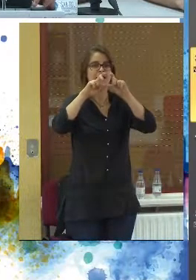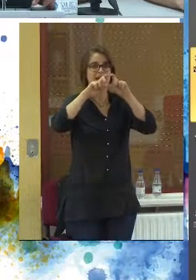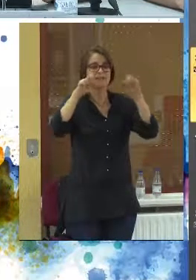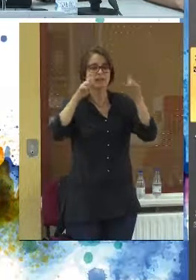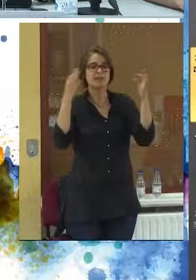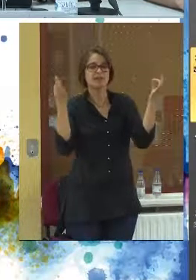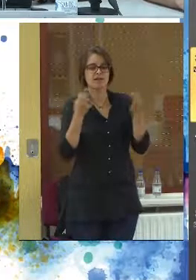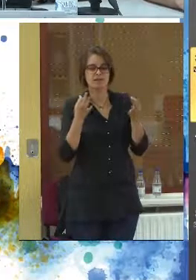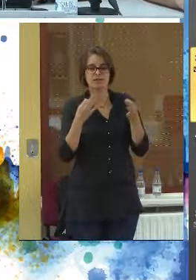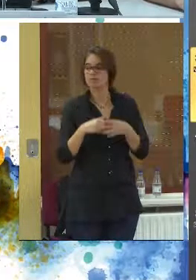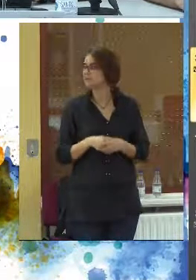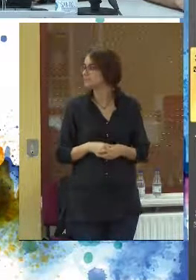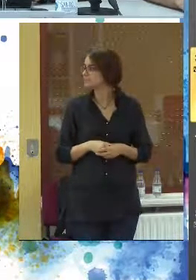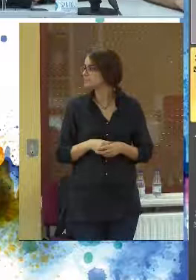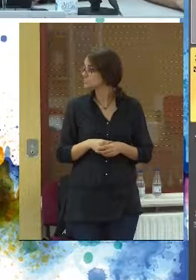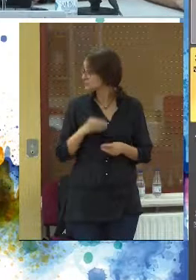who we are.